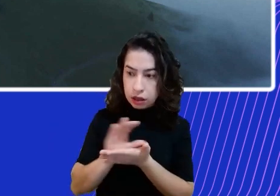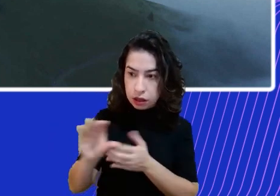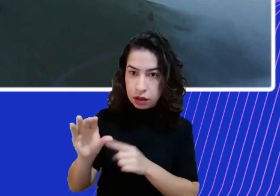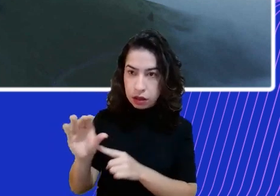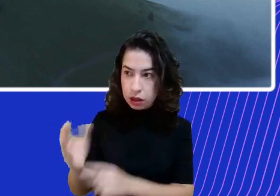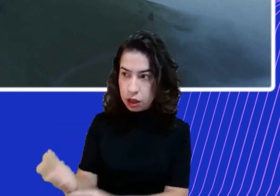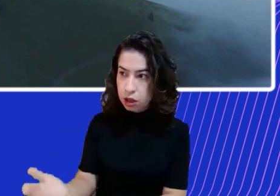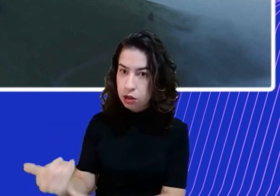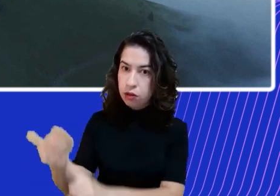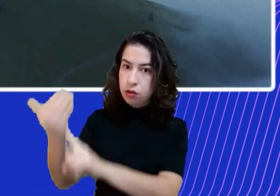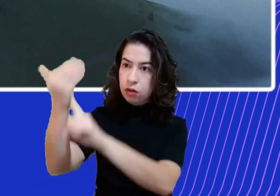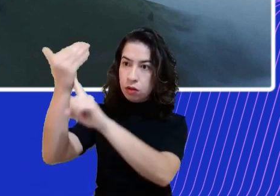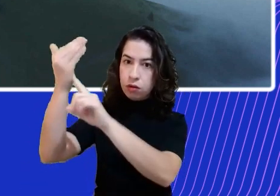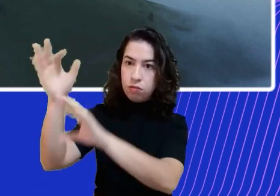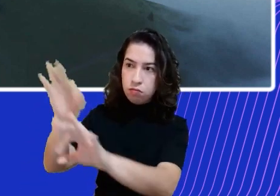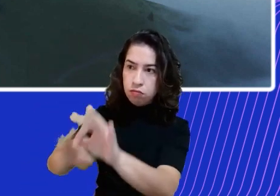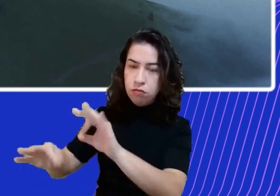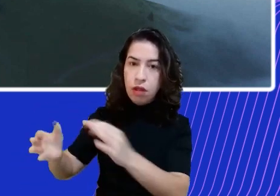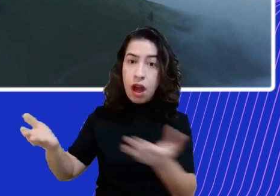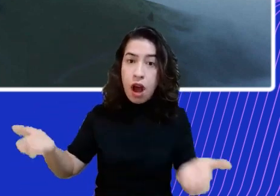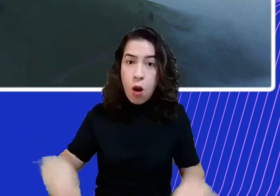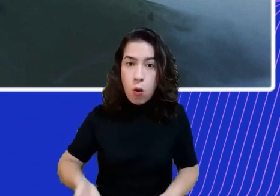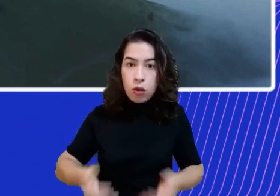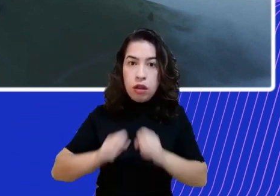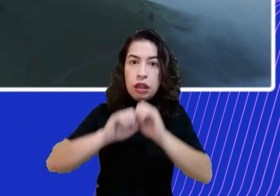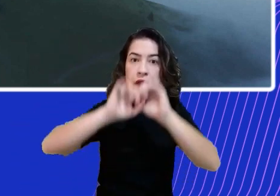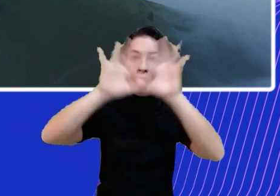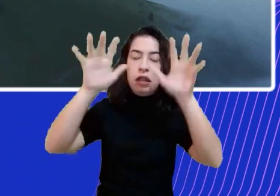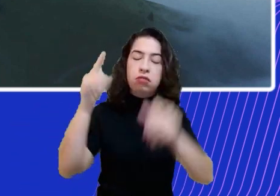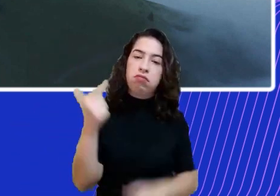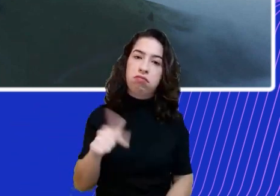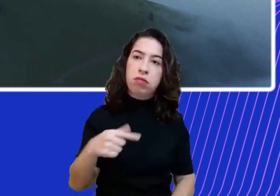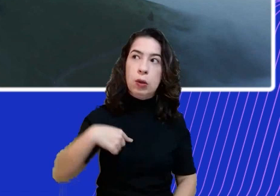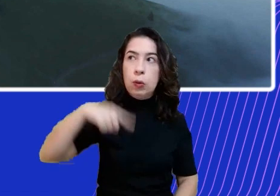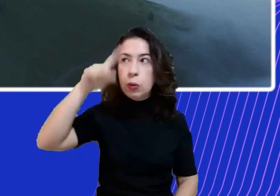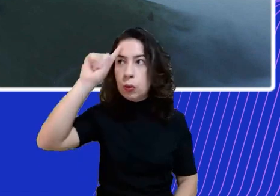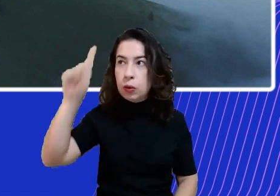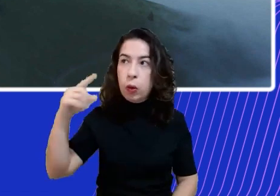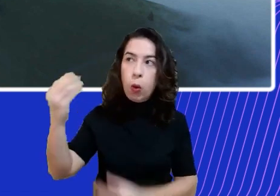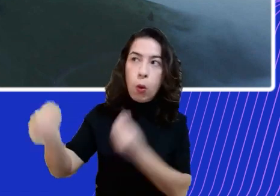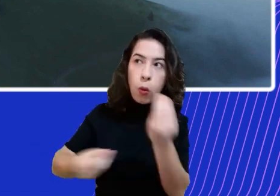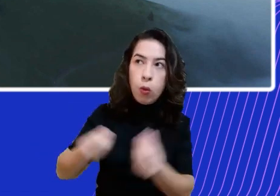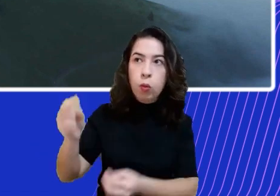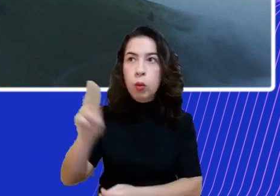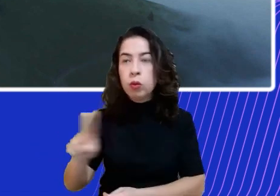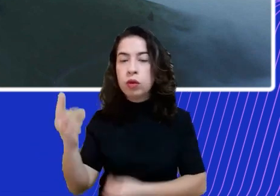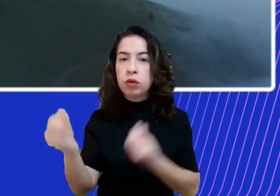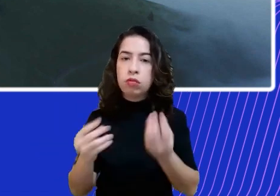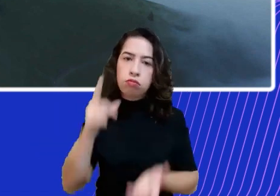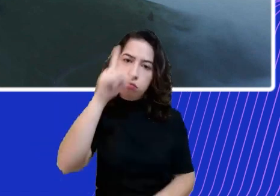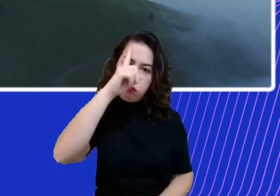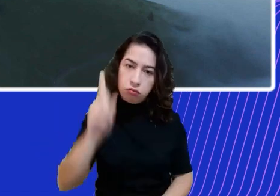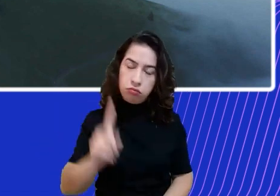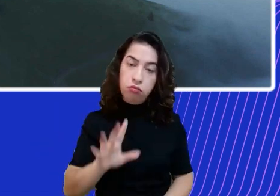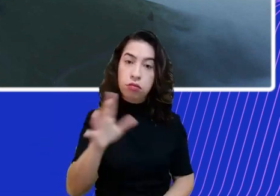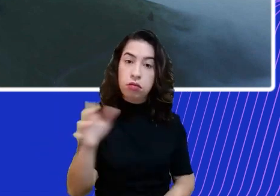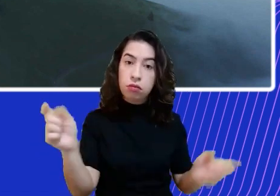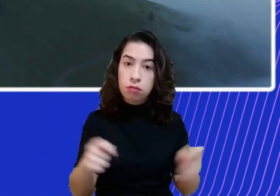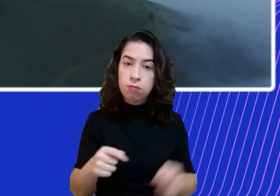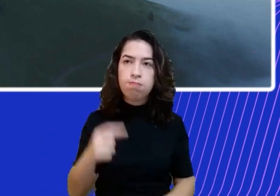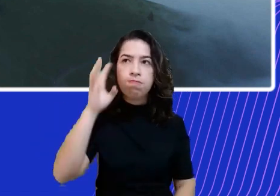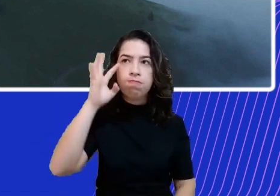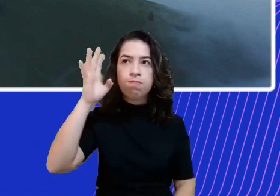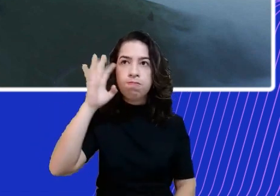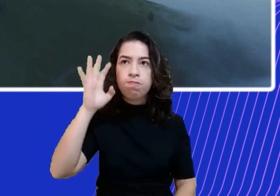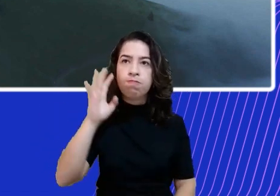that we are not sure about that them, what are going to be, how it's going to be used, but we can look